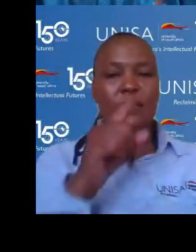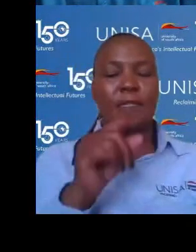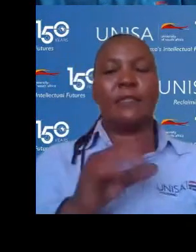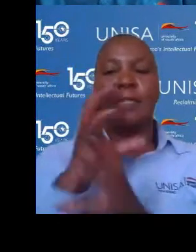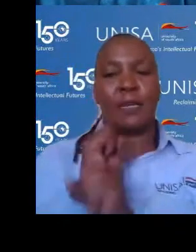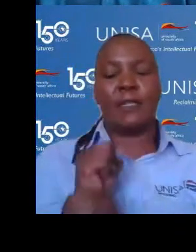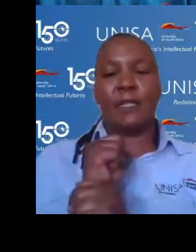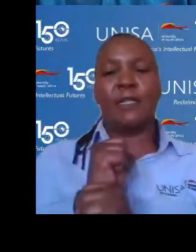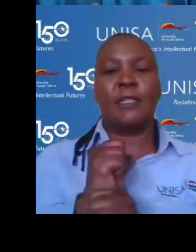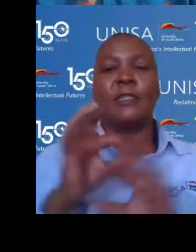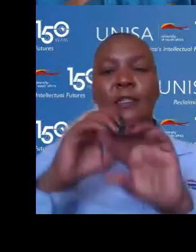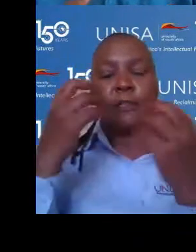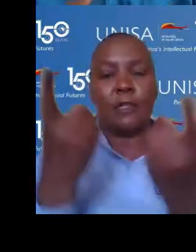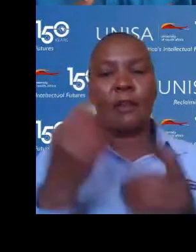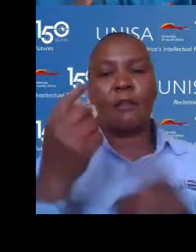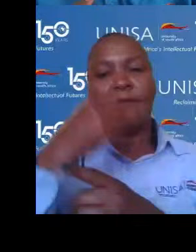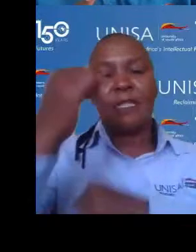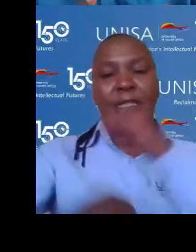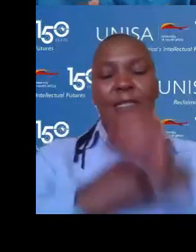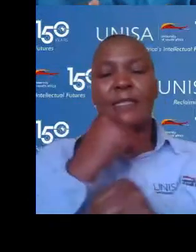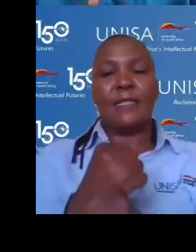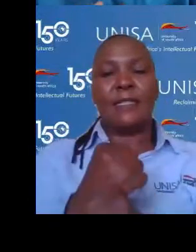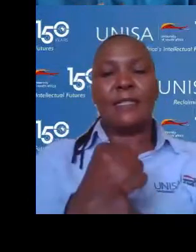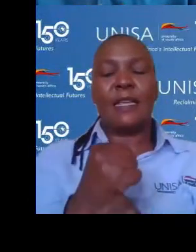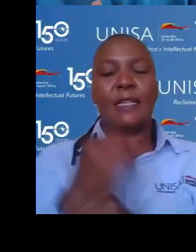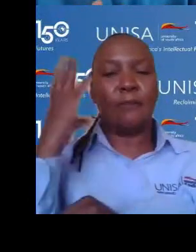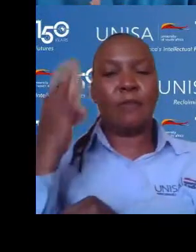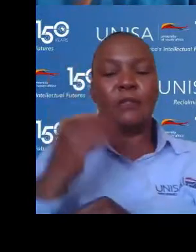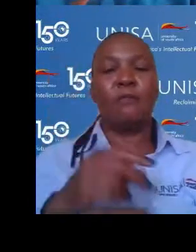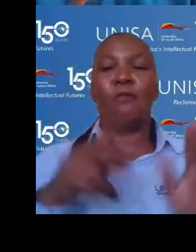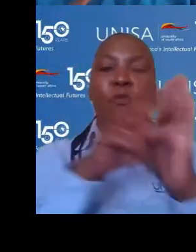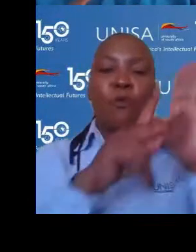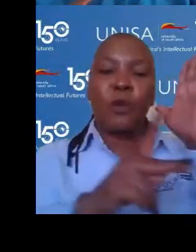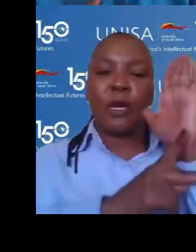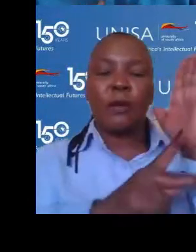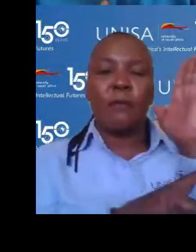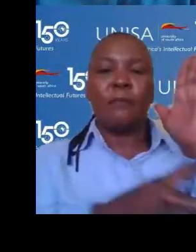year experience program. So if you go to